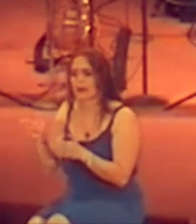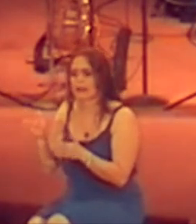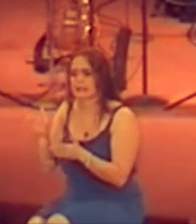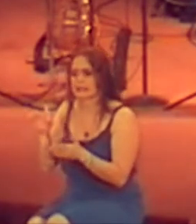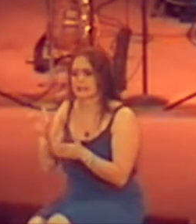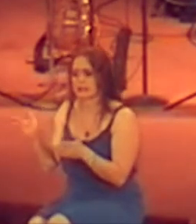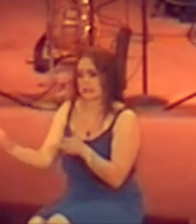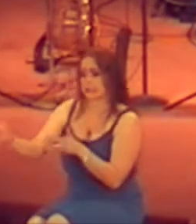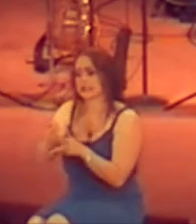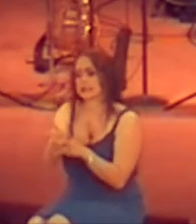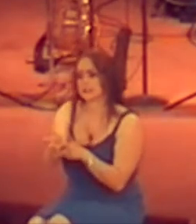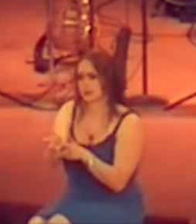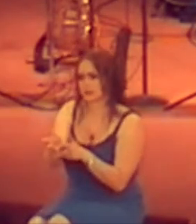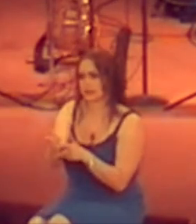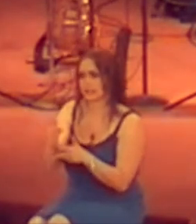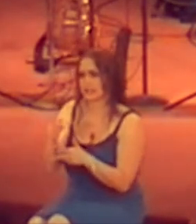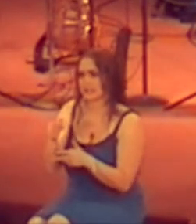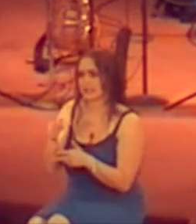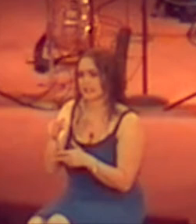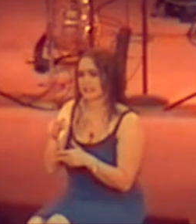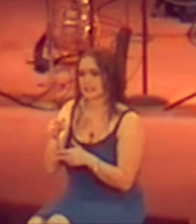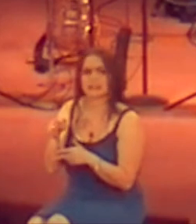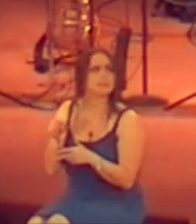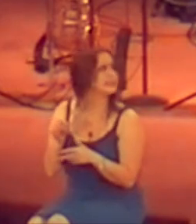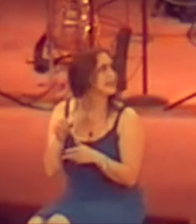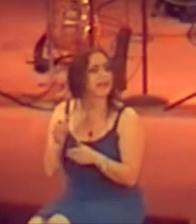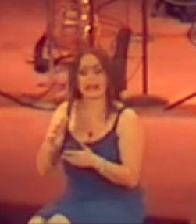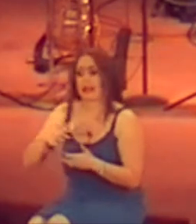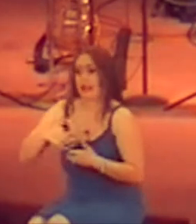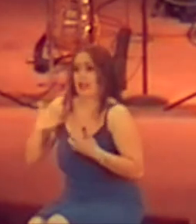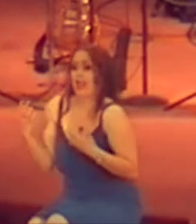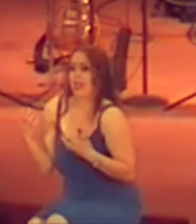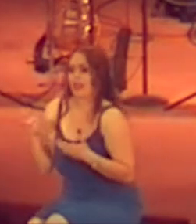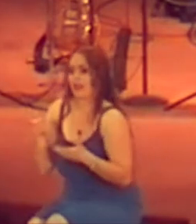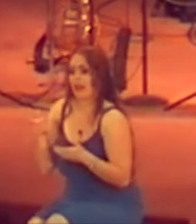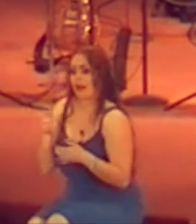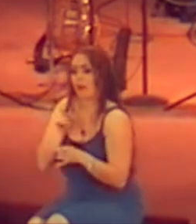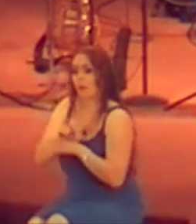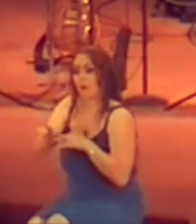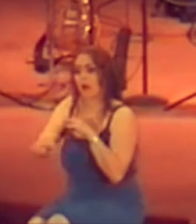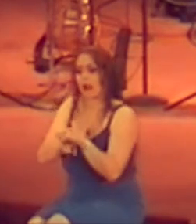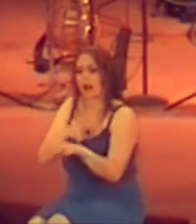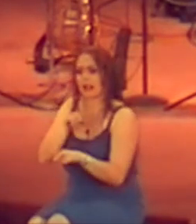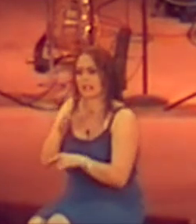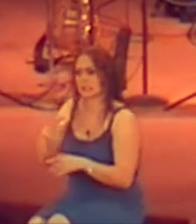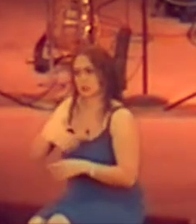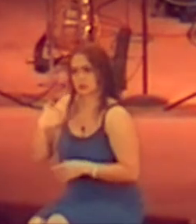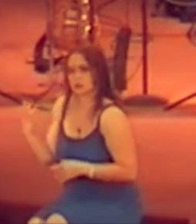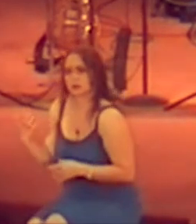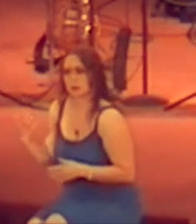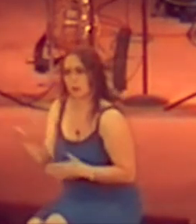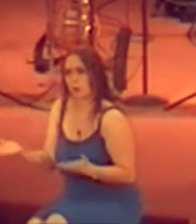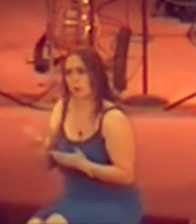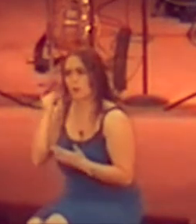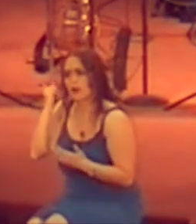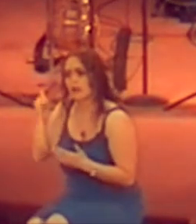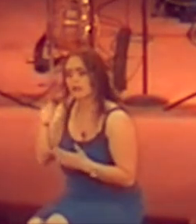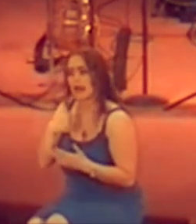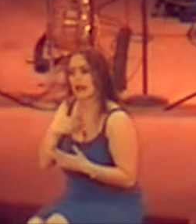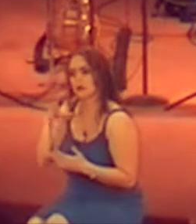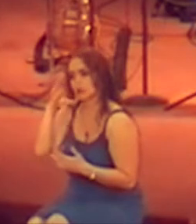hey, lower your window, and I'm just yelling, and I'm mocking, and I'm screaming. What if I took it that far? What if I was just